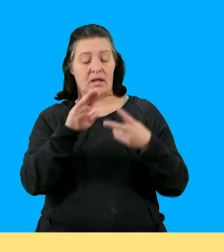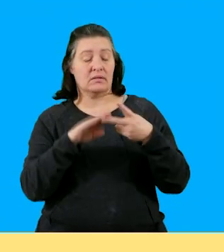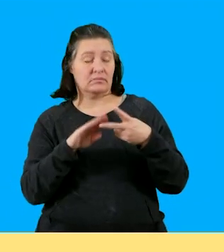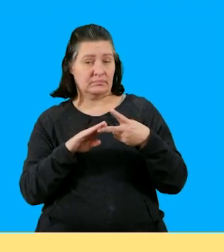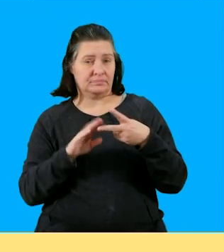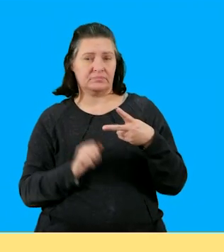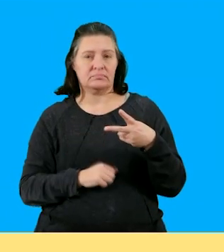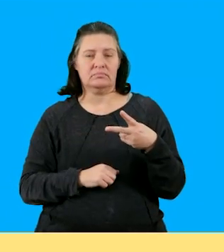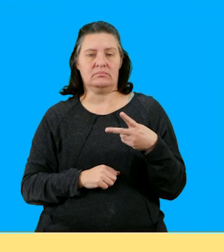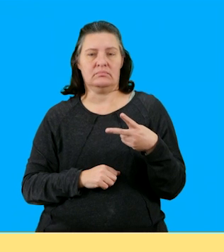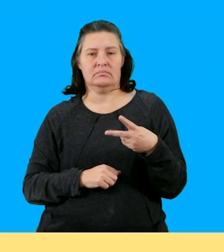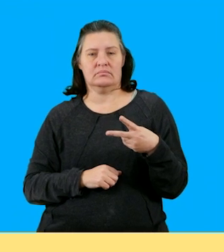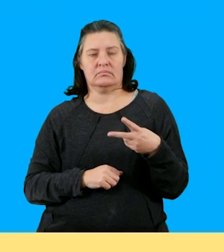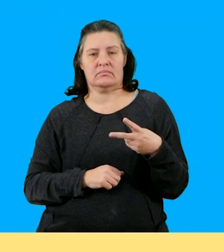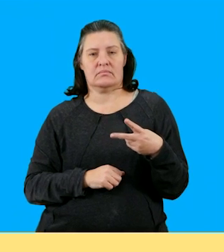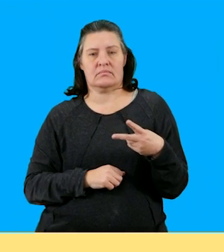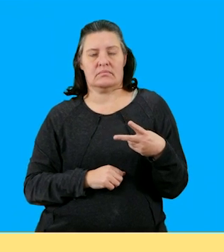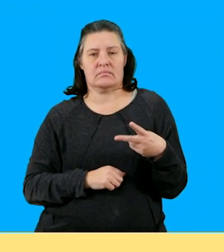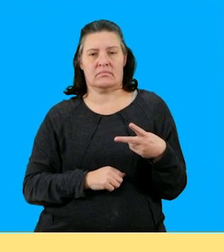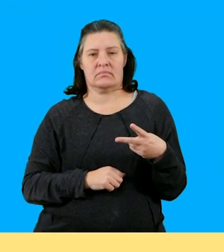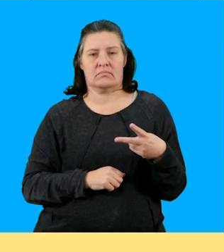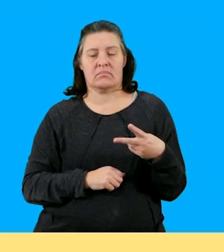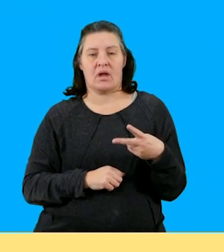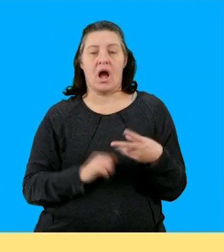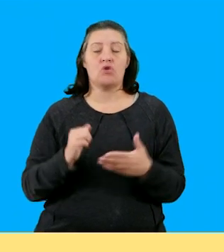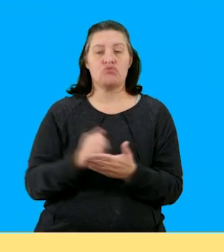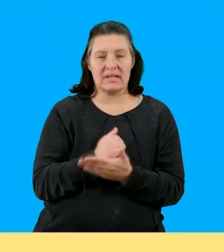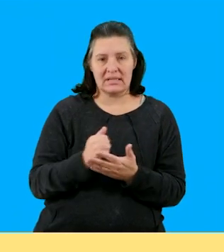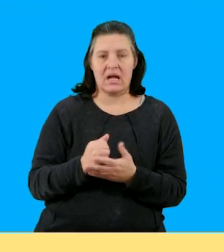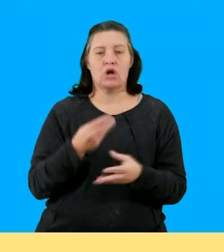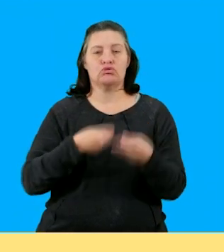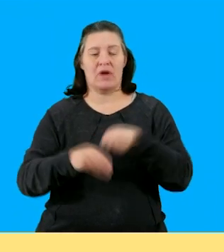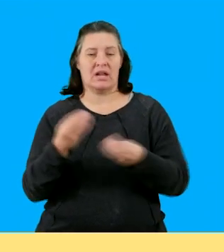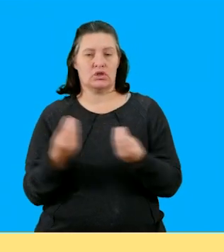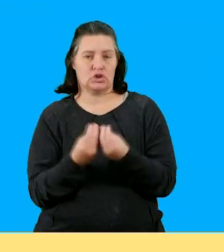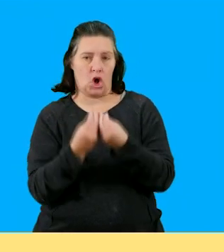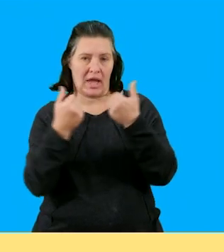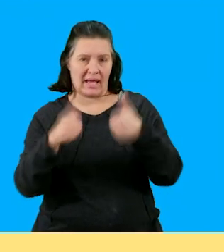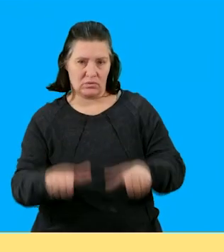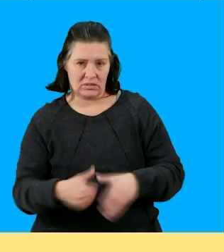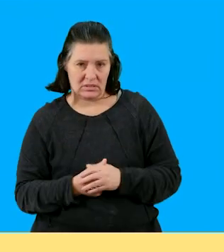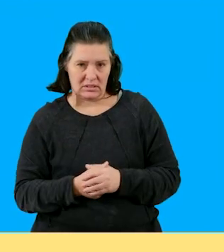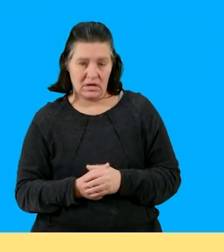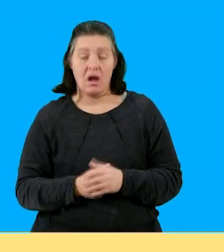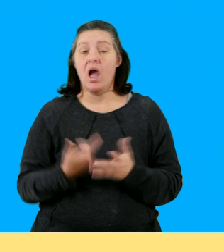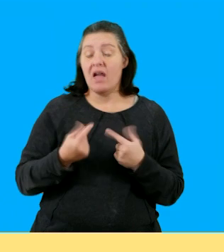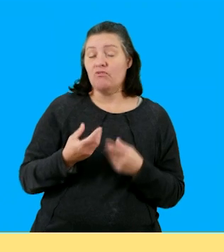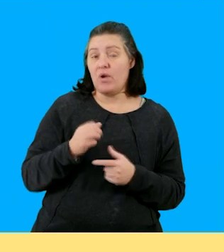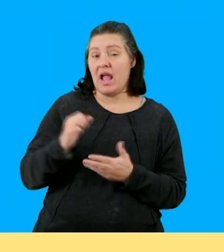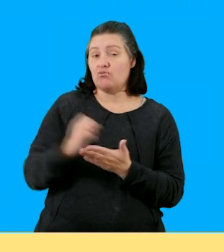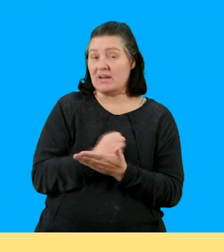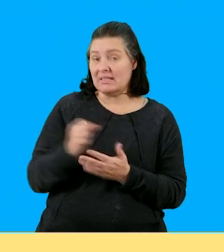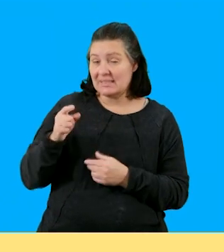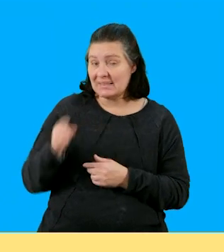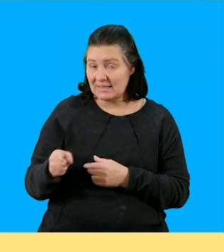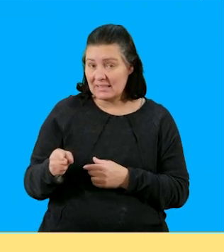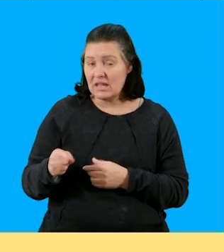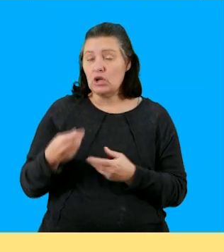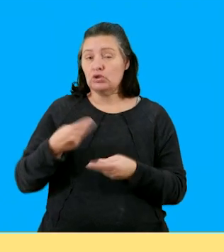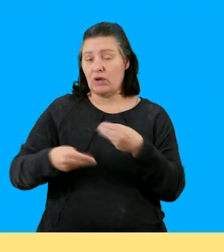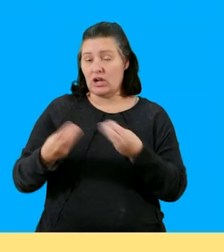63,800. There is an adjustment, and it reads, a credit note received from creditor B. Baloyi for goods